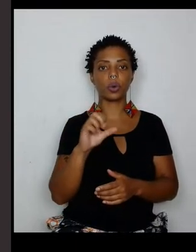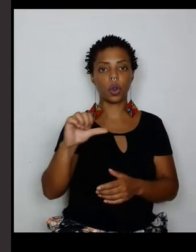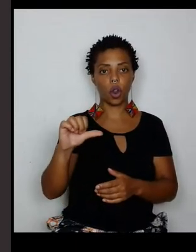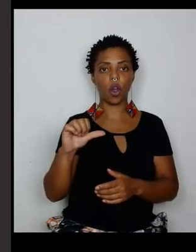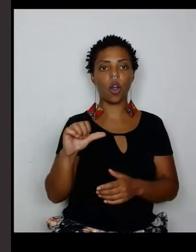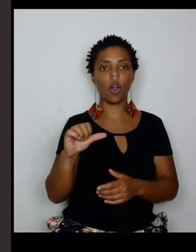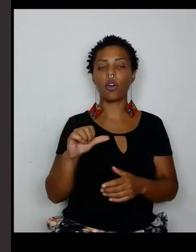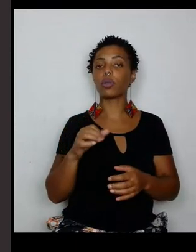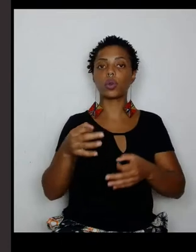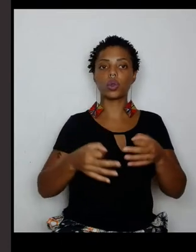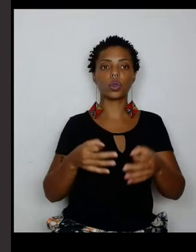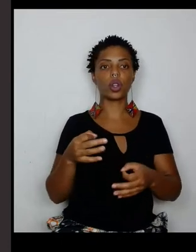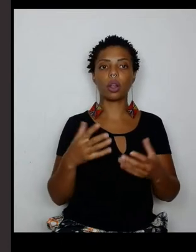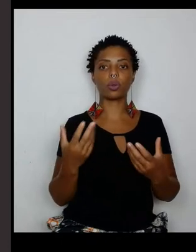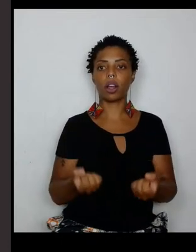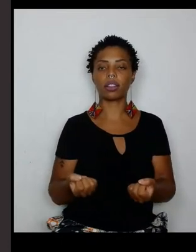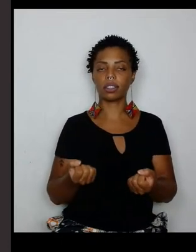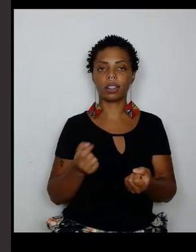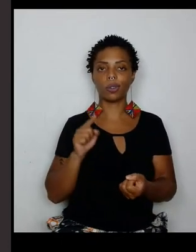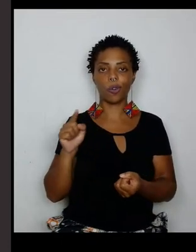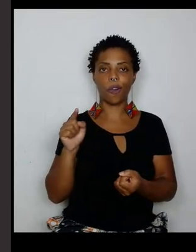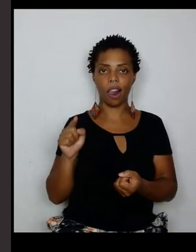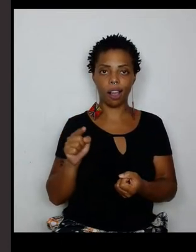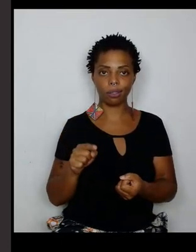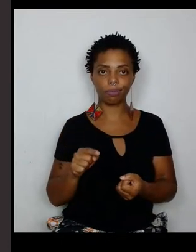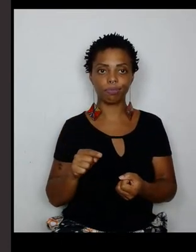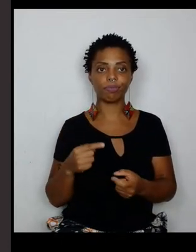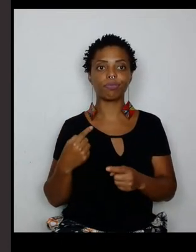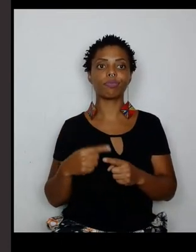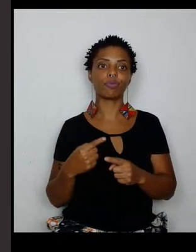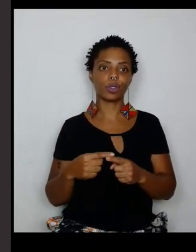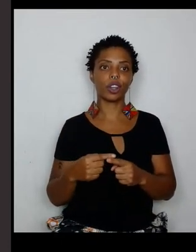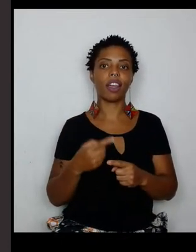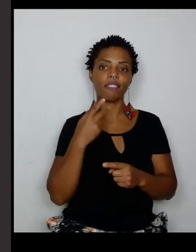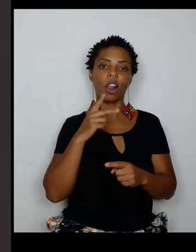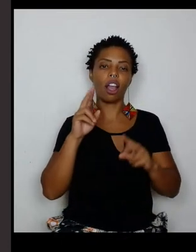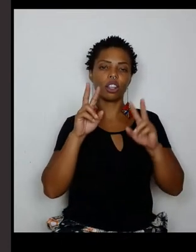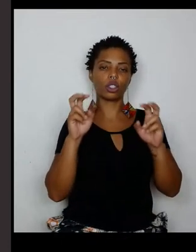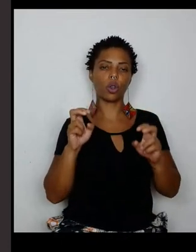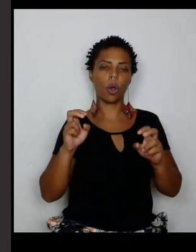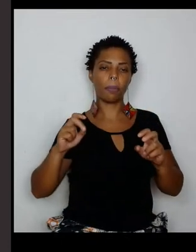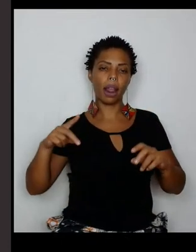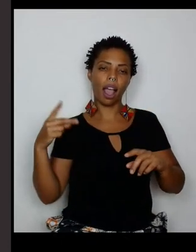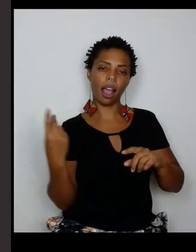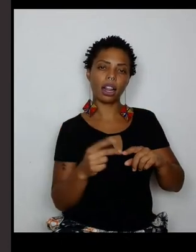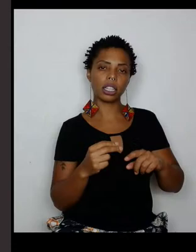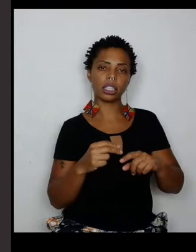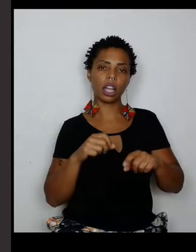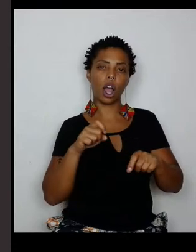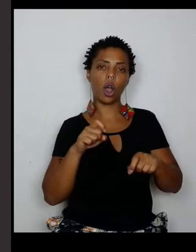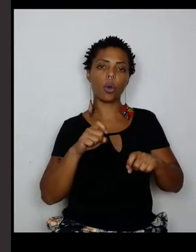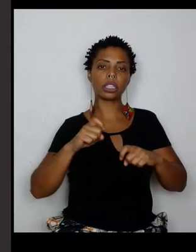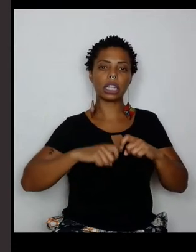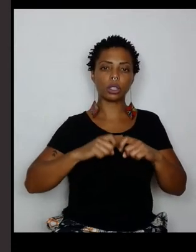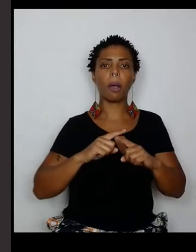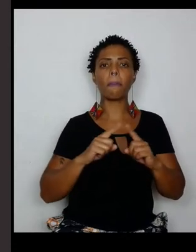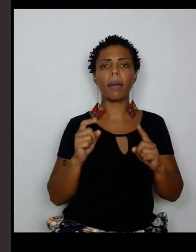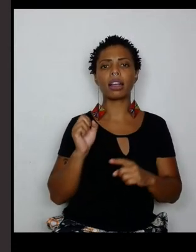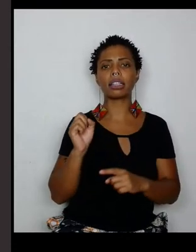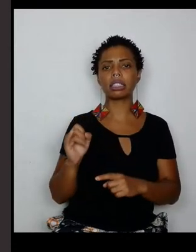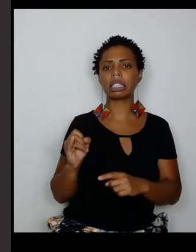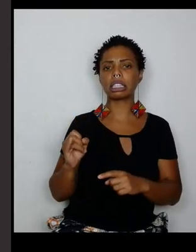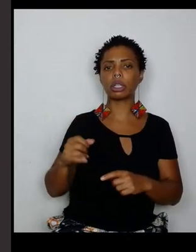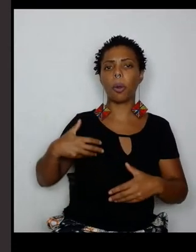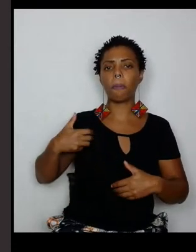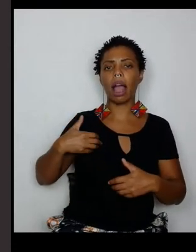exhibition for suggestion of sexual assault that the apus female made no difference this is not about eating baudelaire wrote